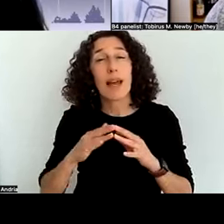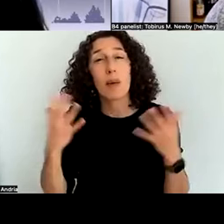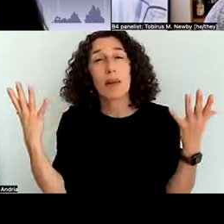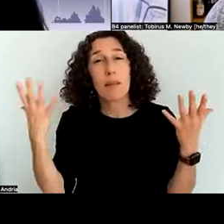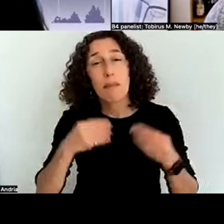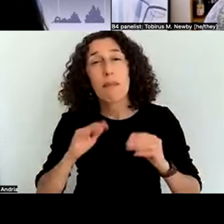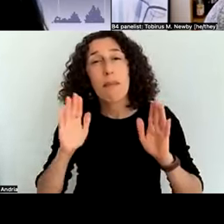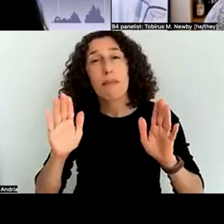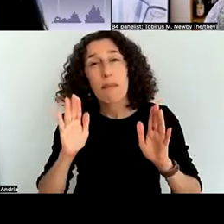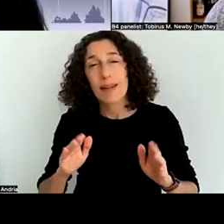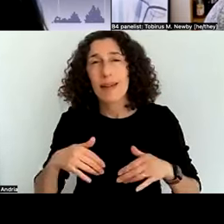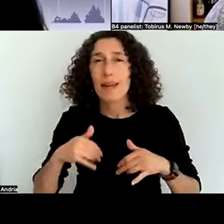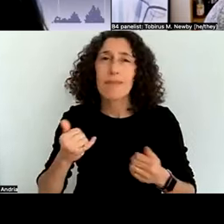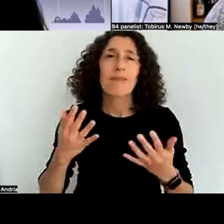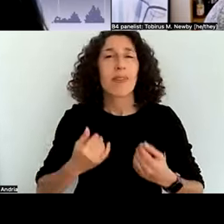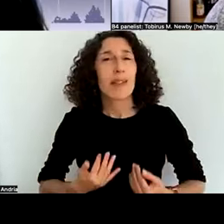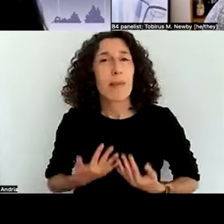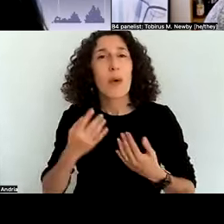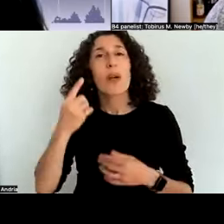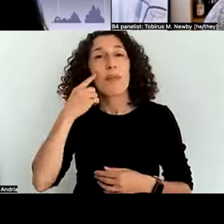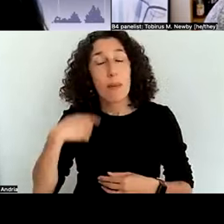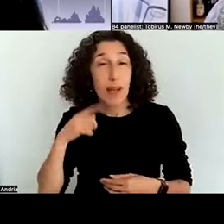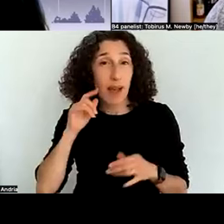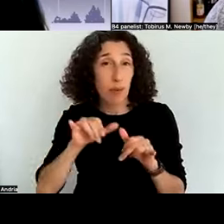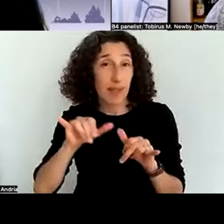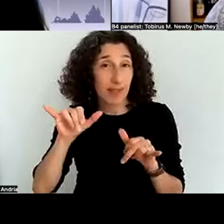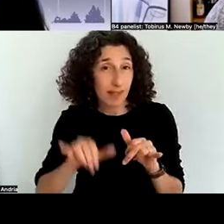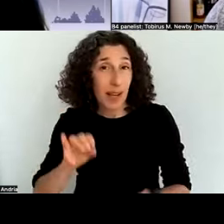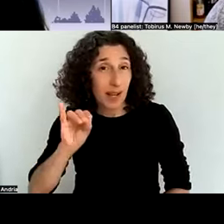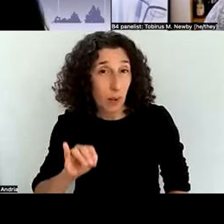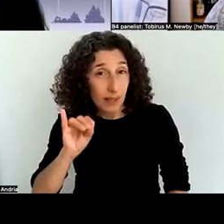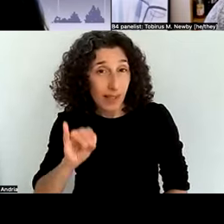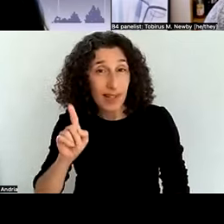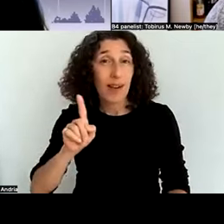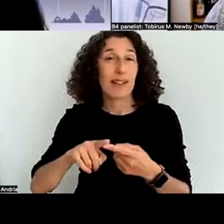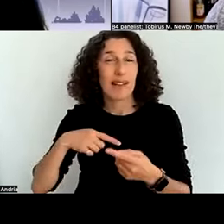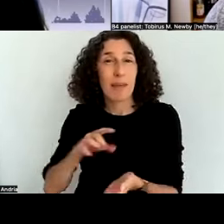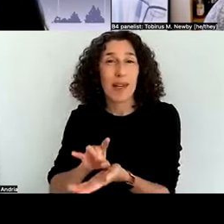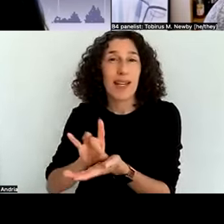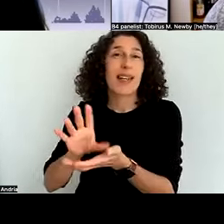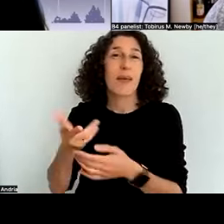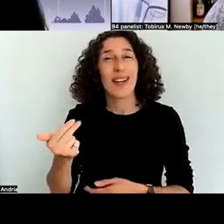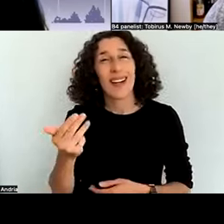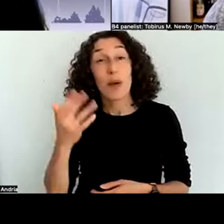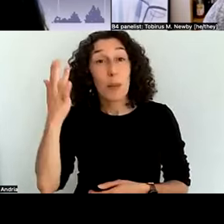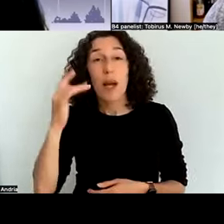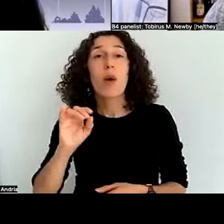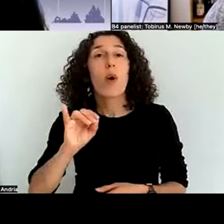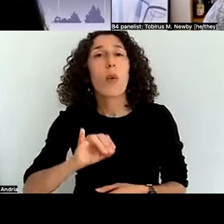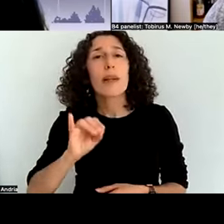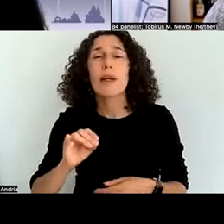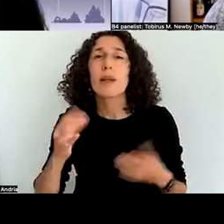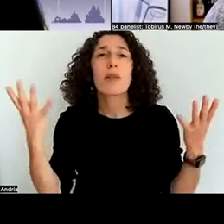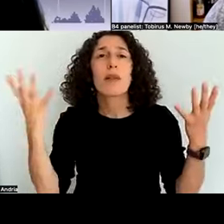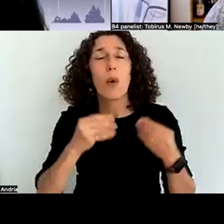there and will stay as long as Oakland will have me, because there is such creativity and commitment in